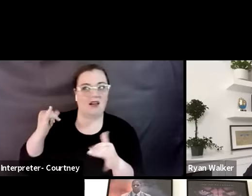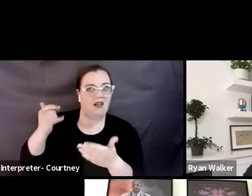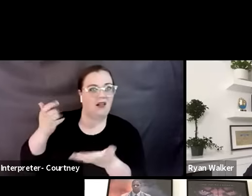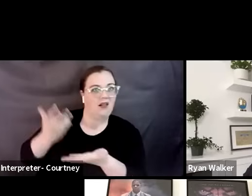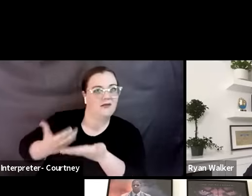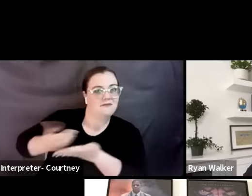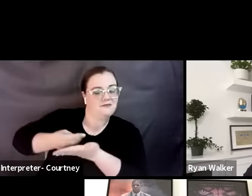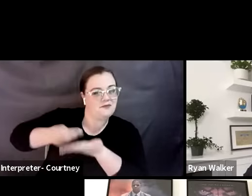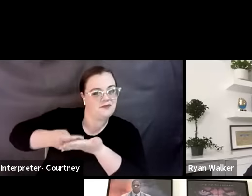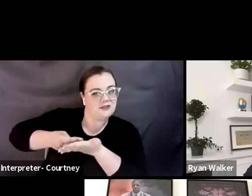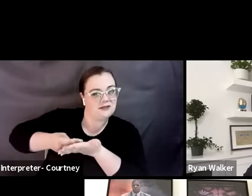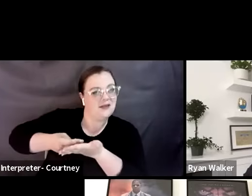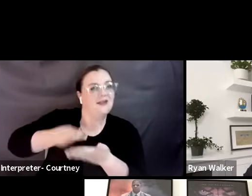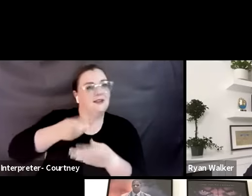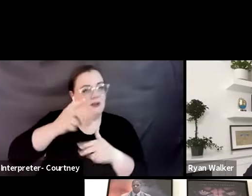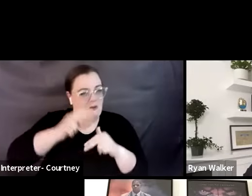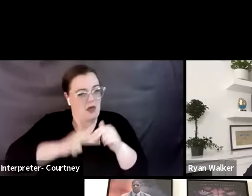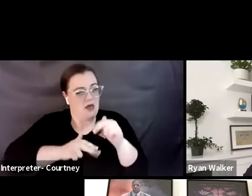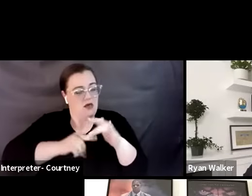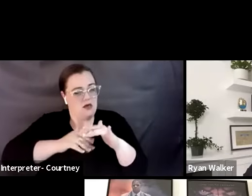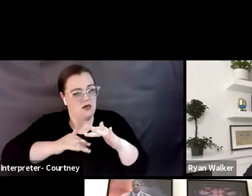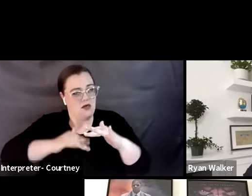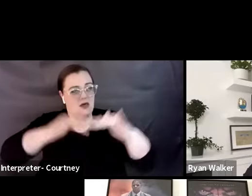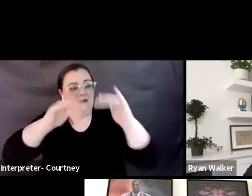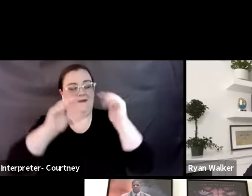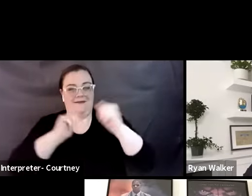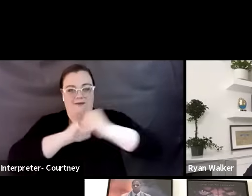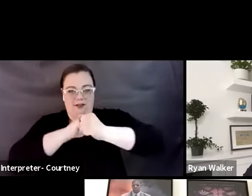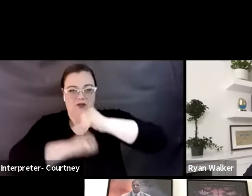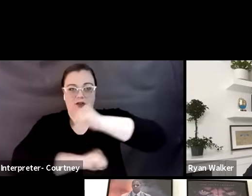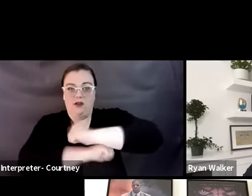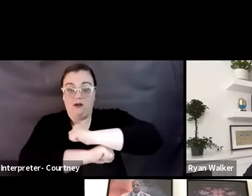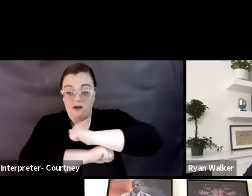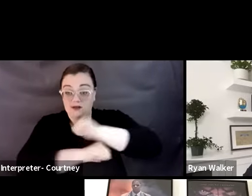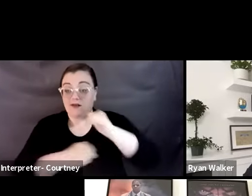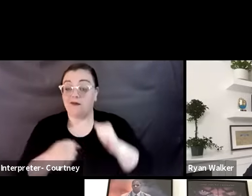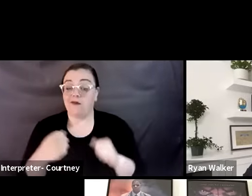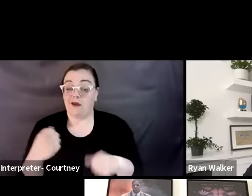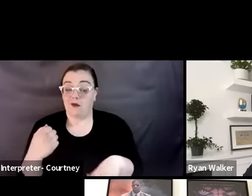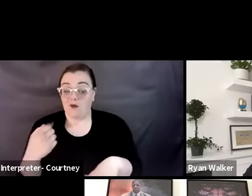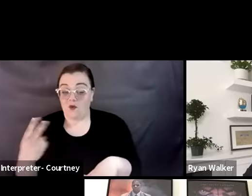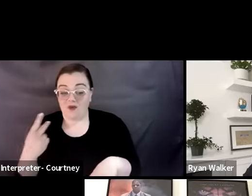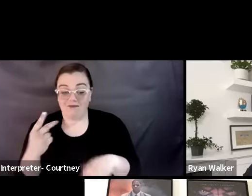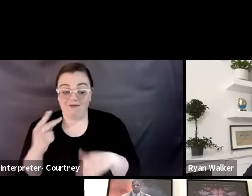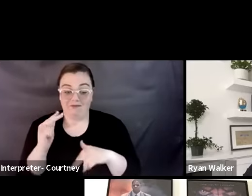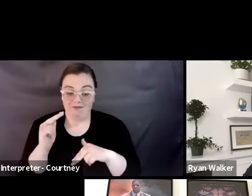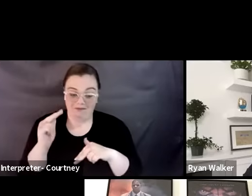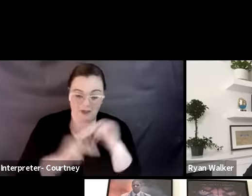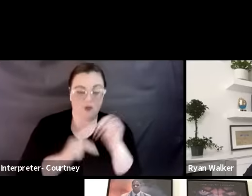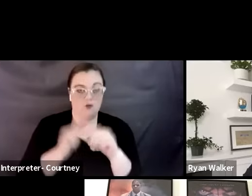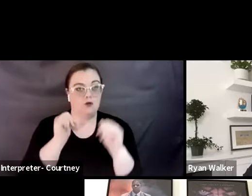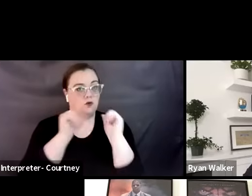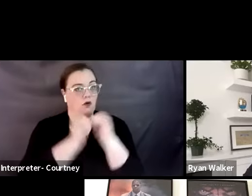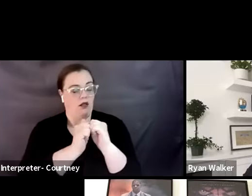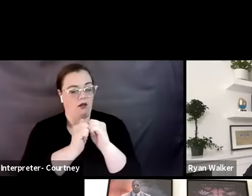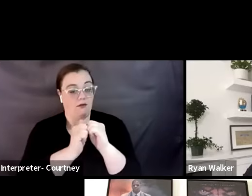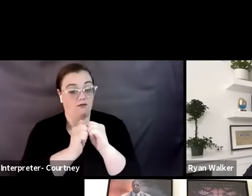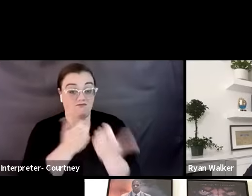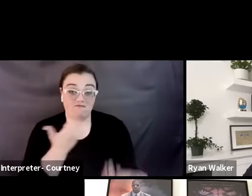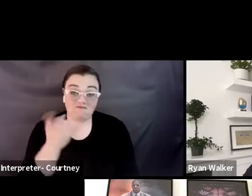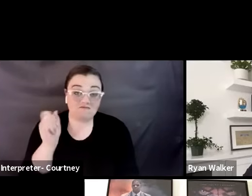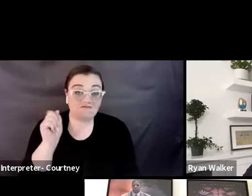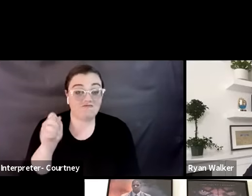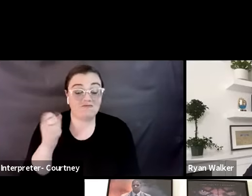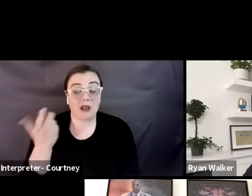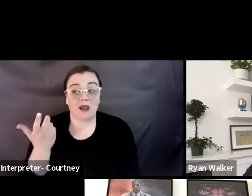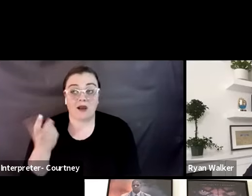has this foundation, this incredible foundation that we've been able to build together. And yeah, it's